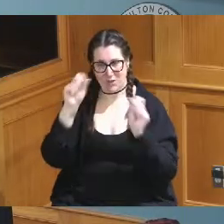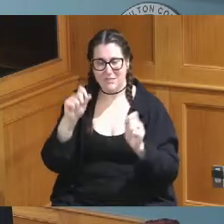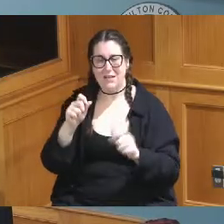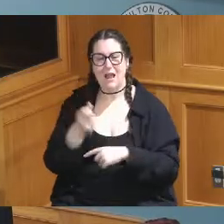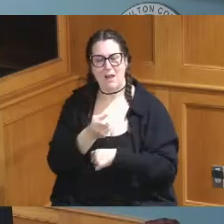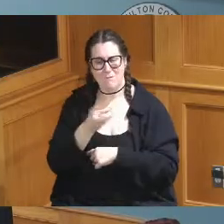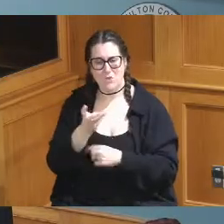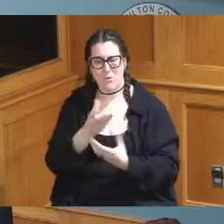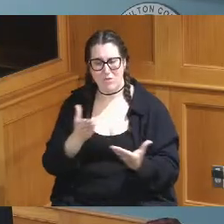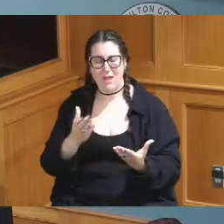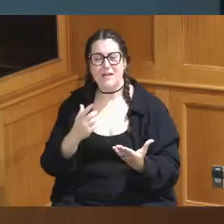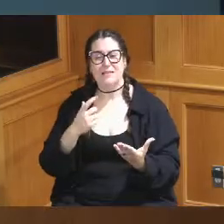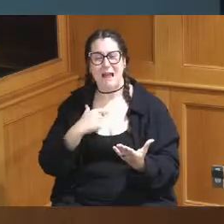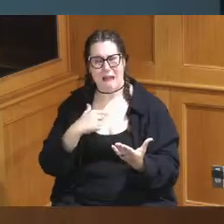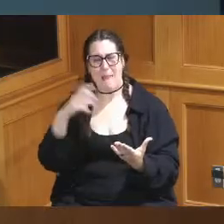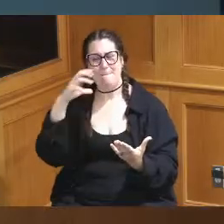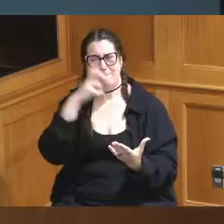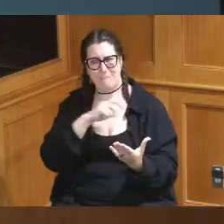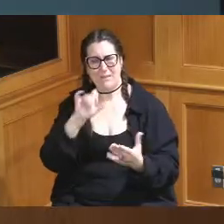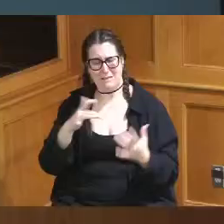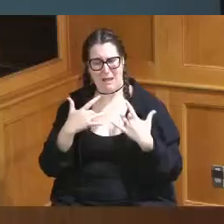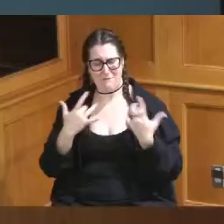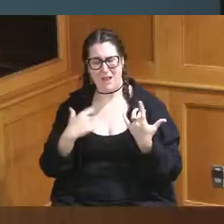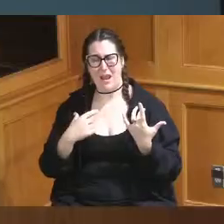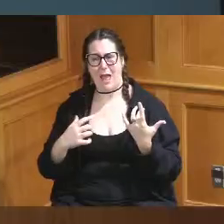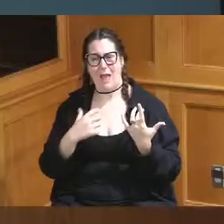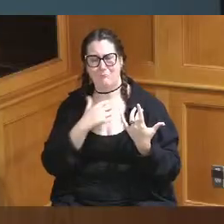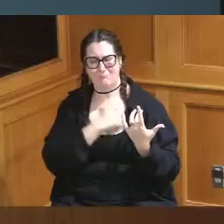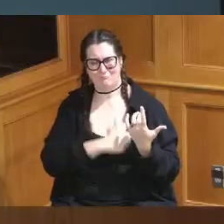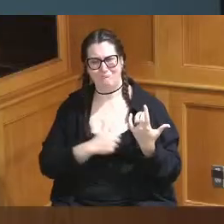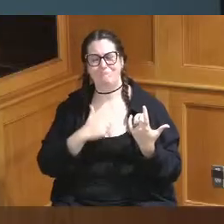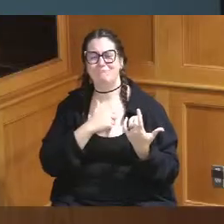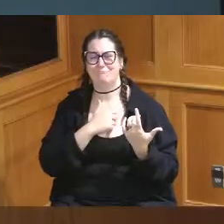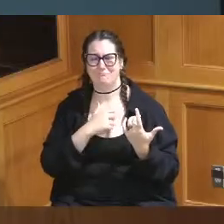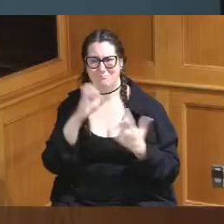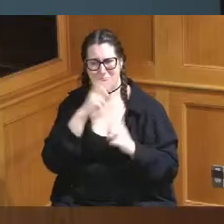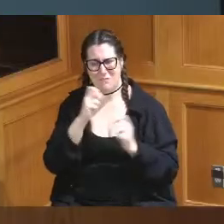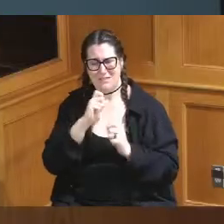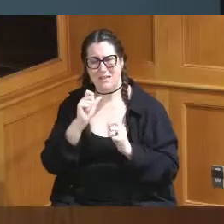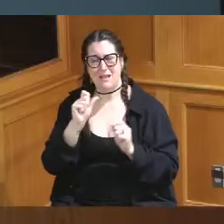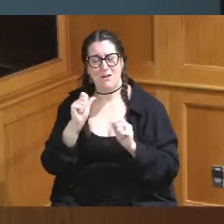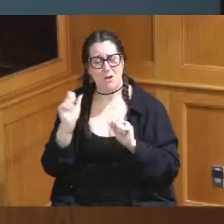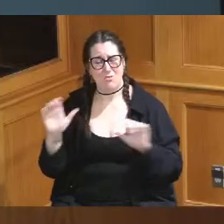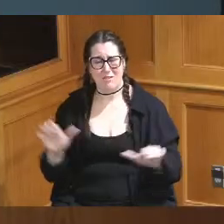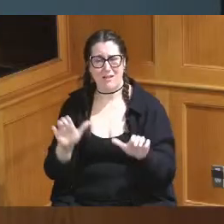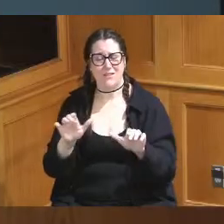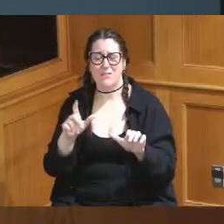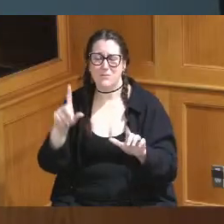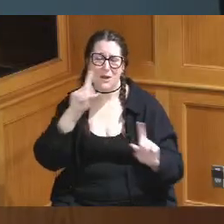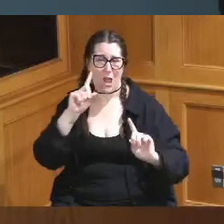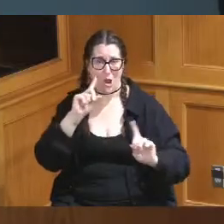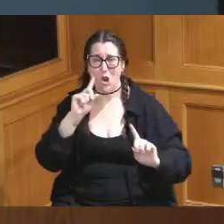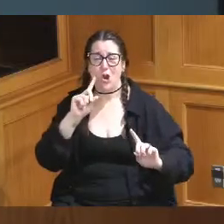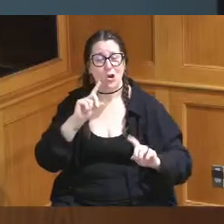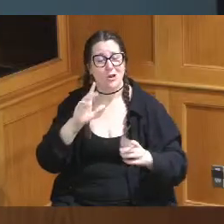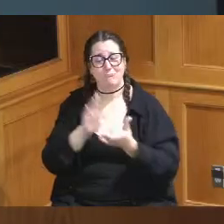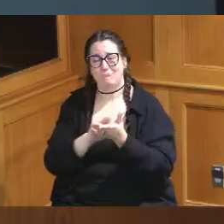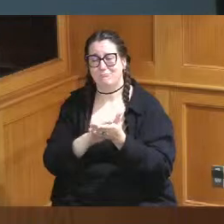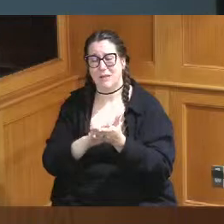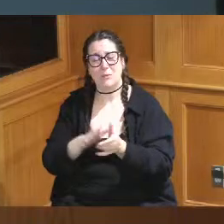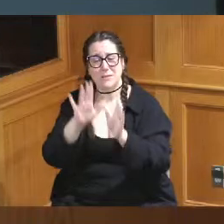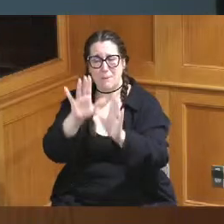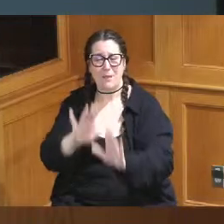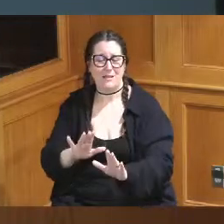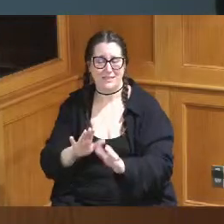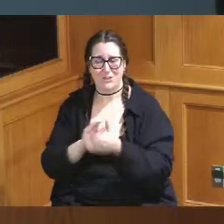music festival. I was out of town this past weekend, so I regret missing all the activities, but I have heard that they were spectacular as always, so congratulations